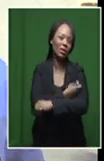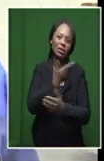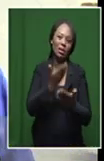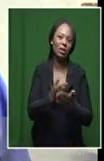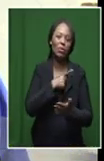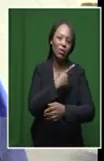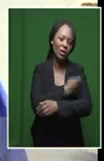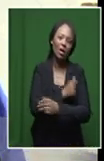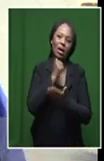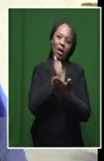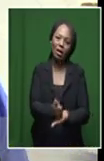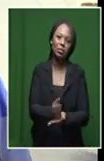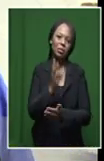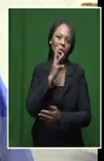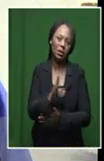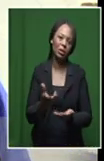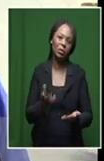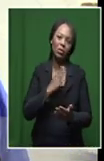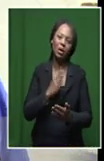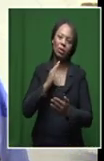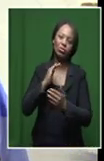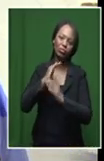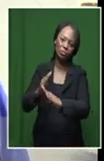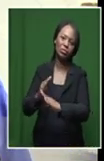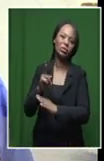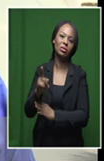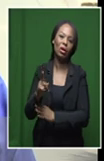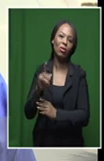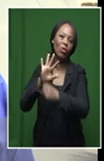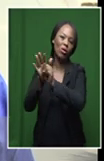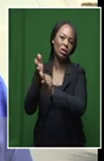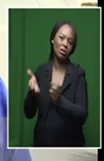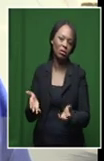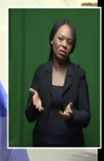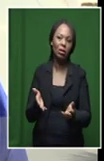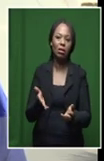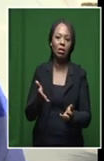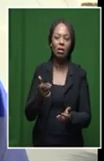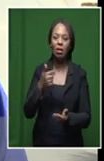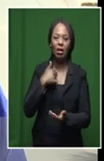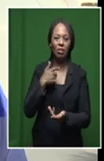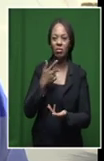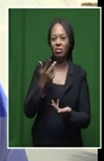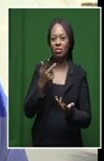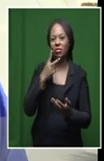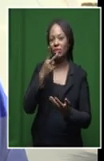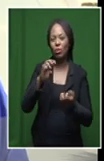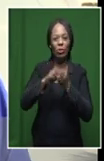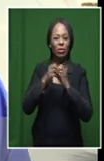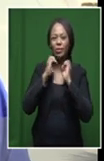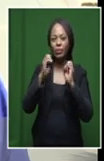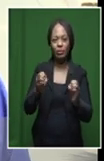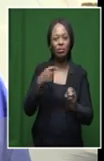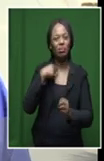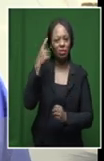bona ibavikela ku corona. So angiboni kuyinkinga, ngibona kuyinto right.